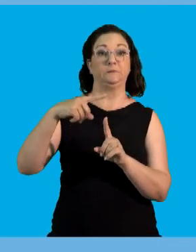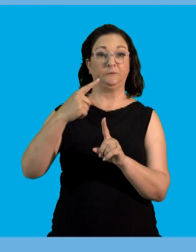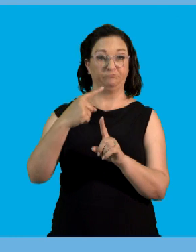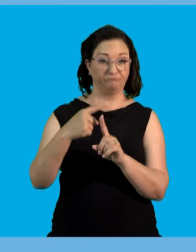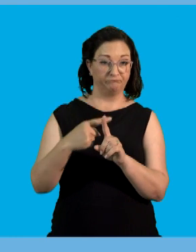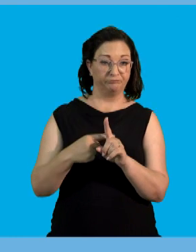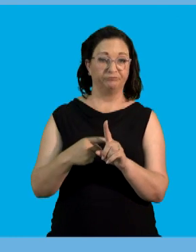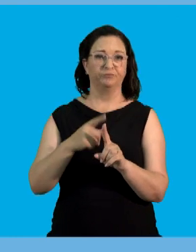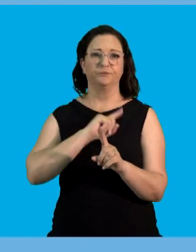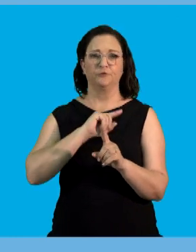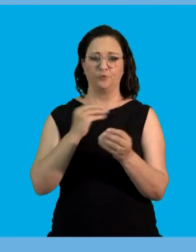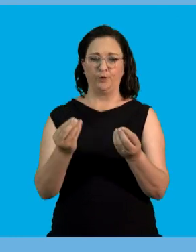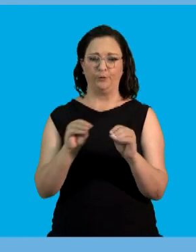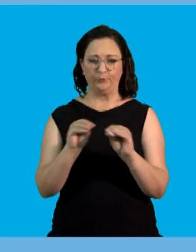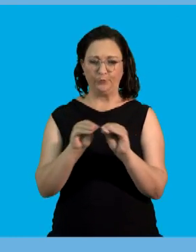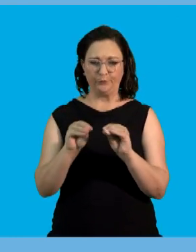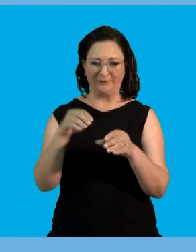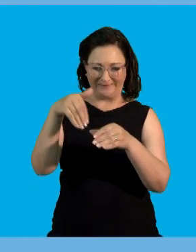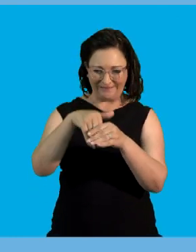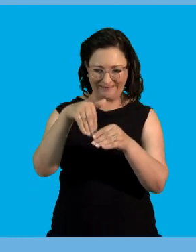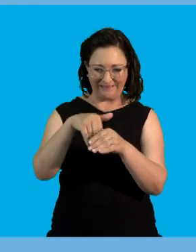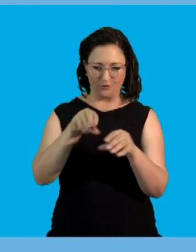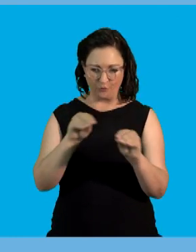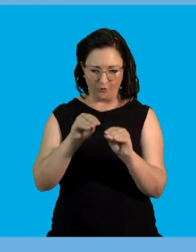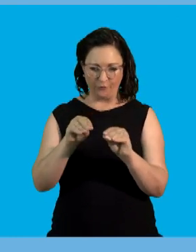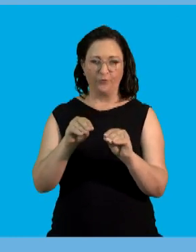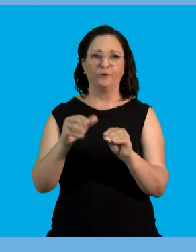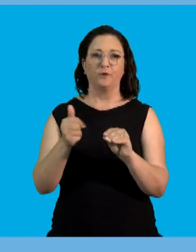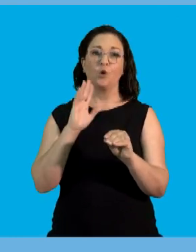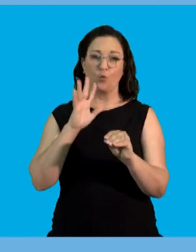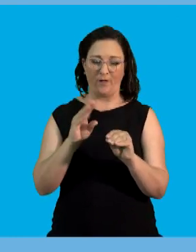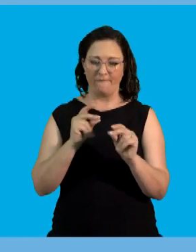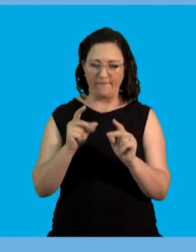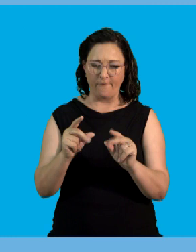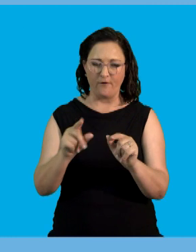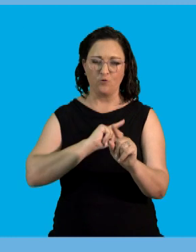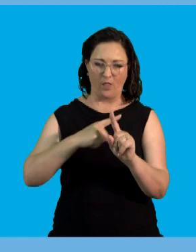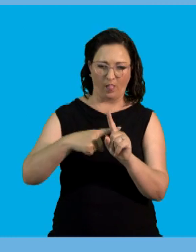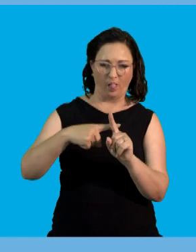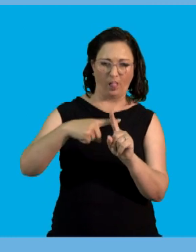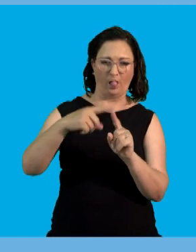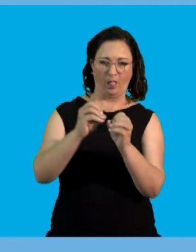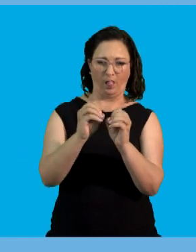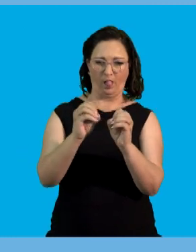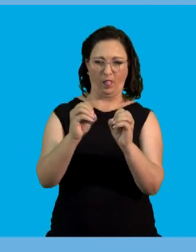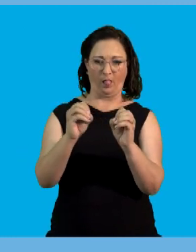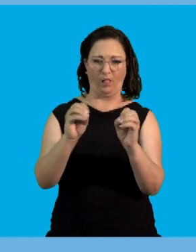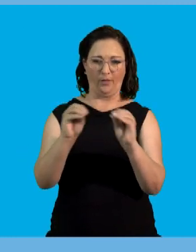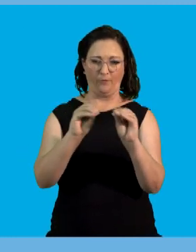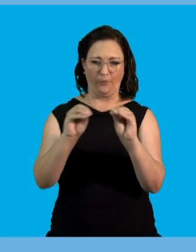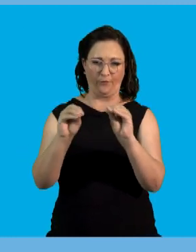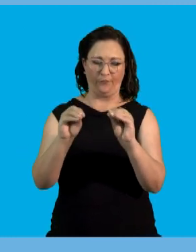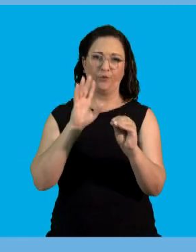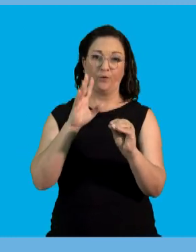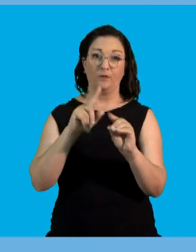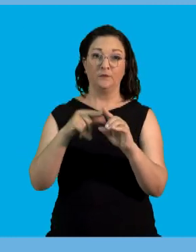that particular material or that matter, the particles that are already in motion will move faster and faster and move away from